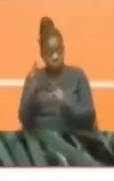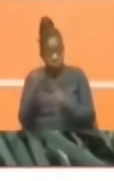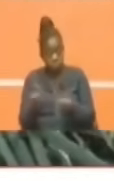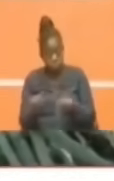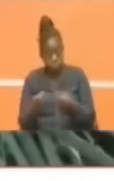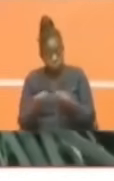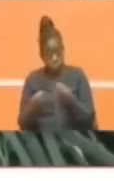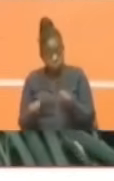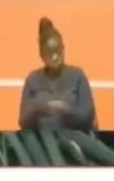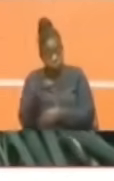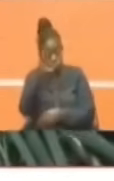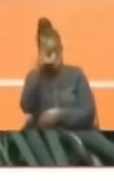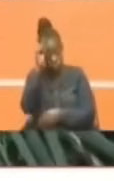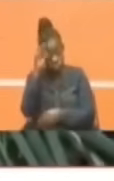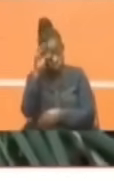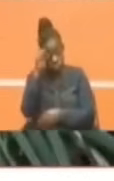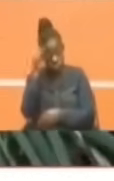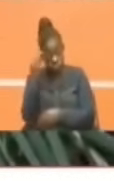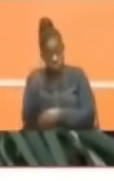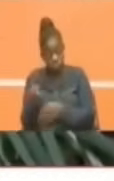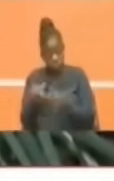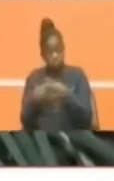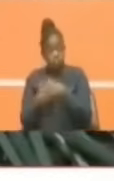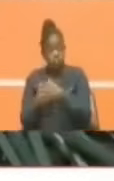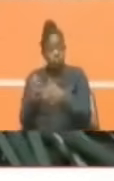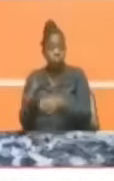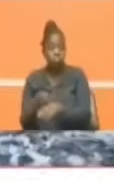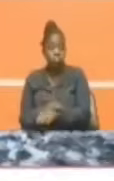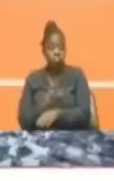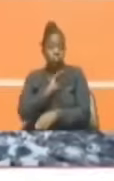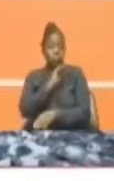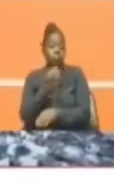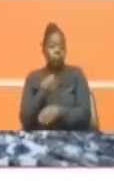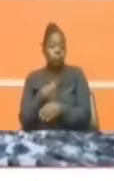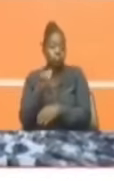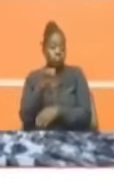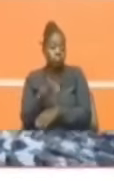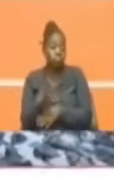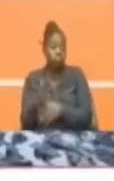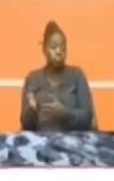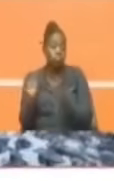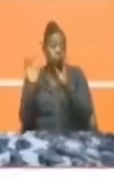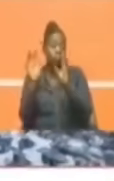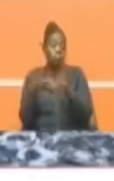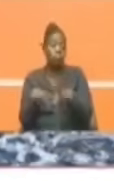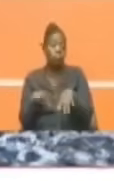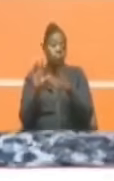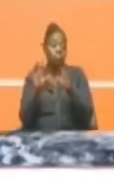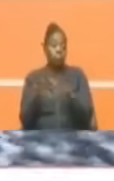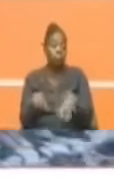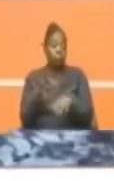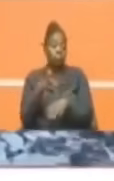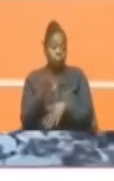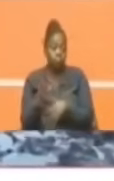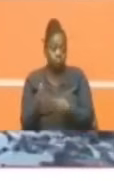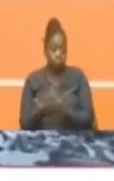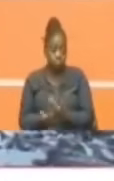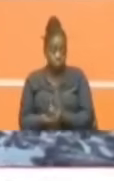ekyokuyiga nti munono za Buganda amaanyi gye gali. Enkuba yabadde nnyingi nnyo n'eraga